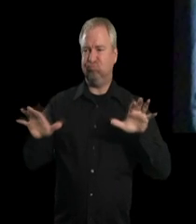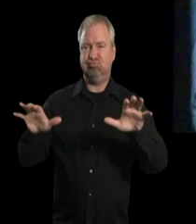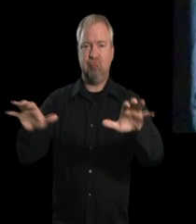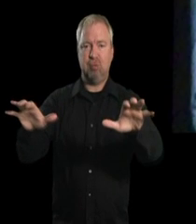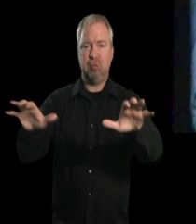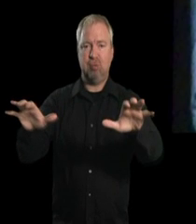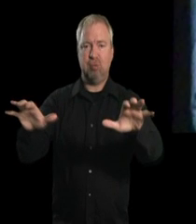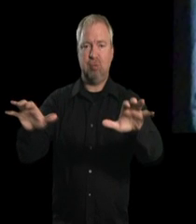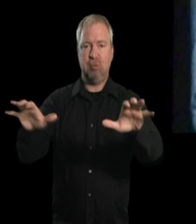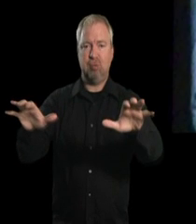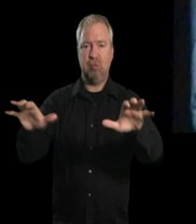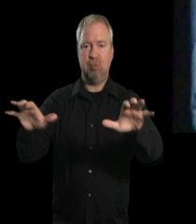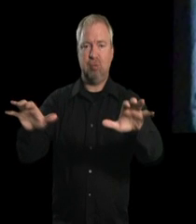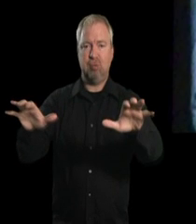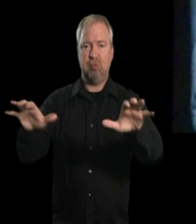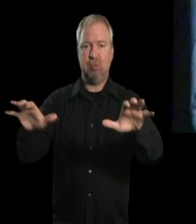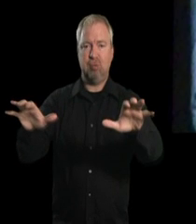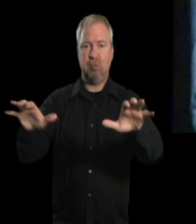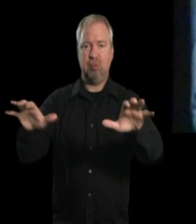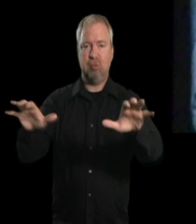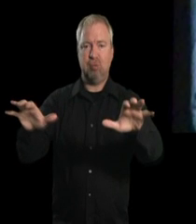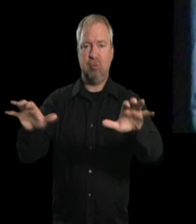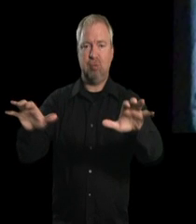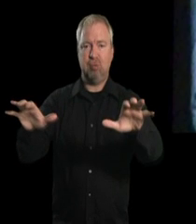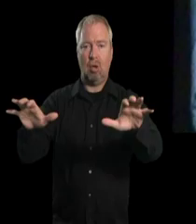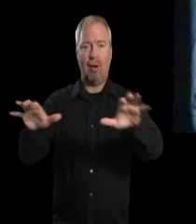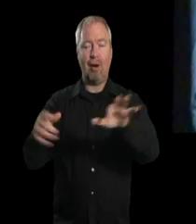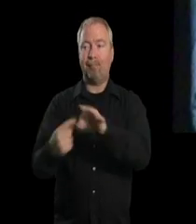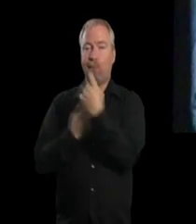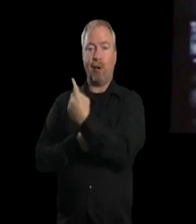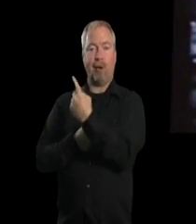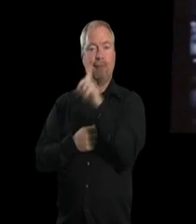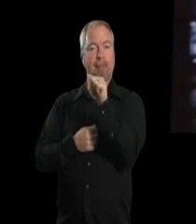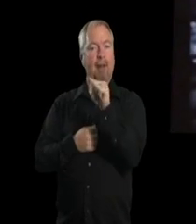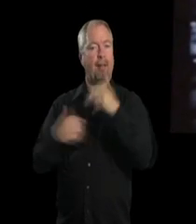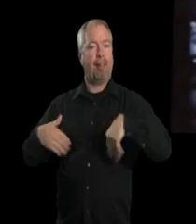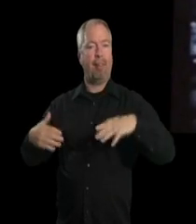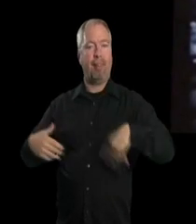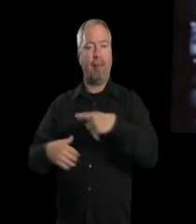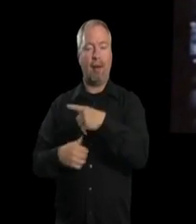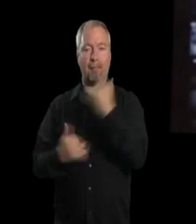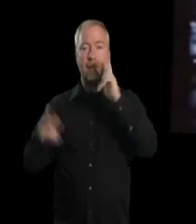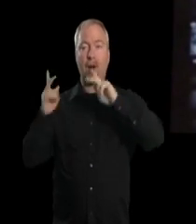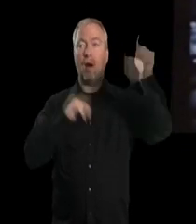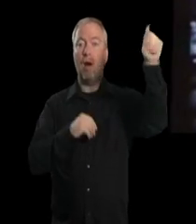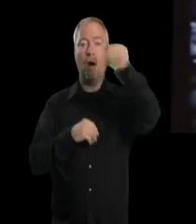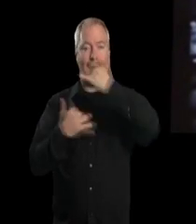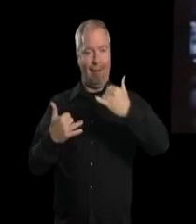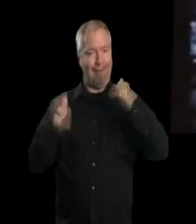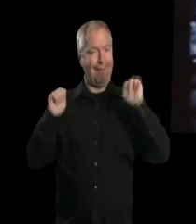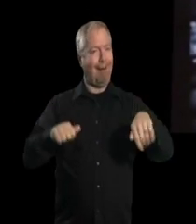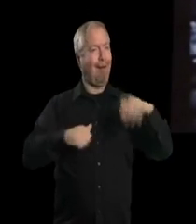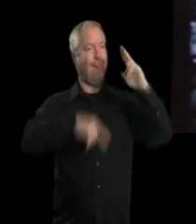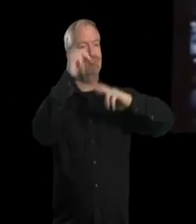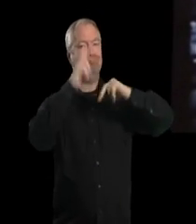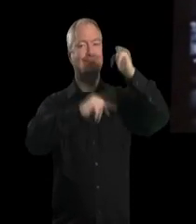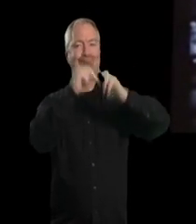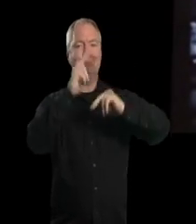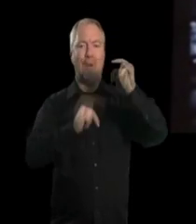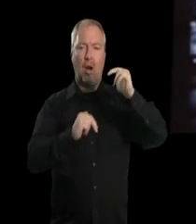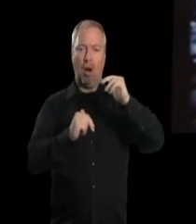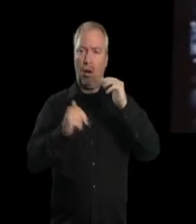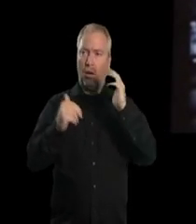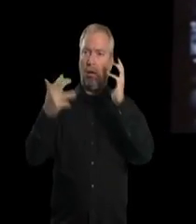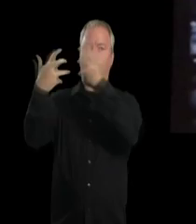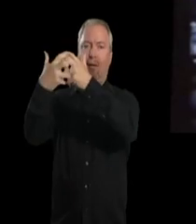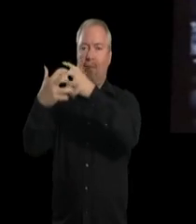community. A photo reveals hands reading Braille on a page. People could still build buildings with stairs, so somebody